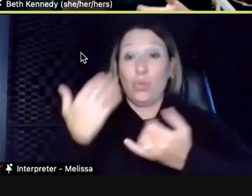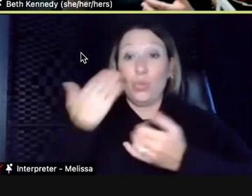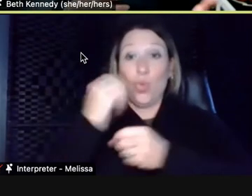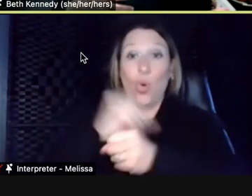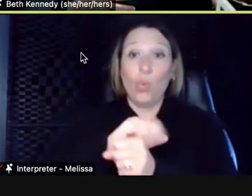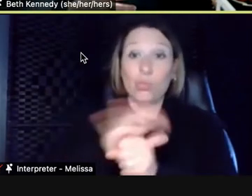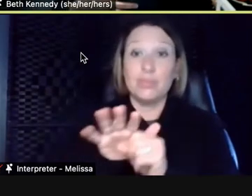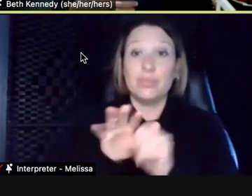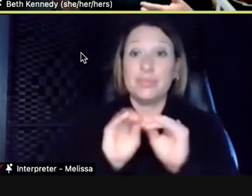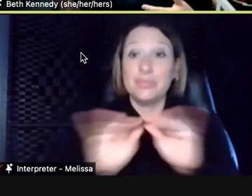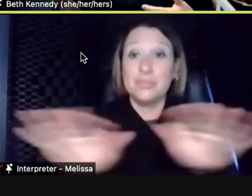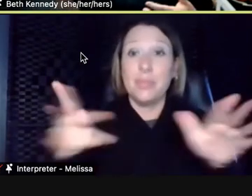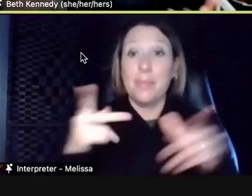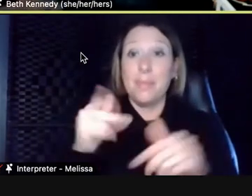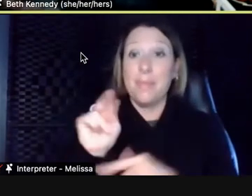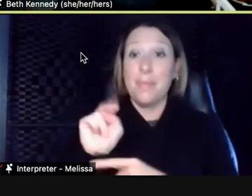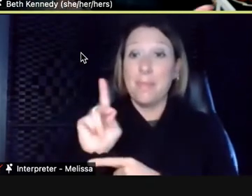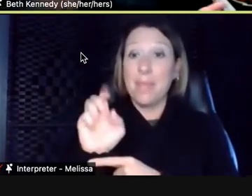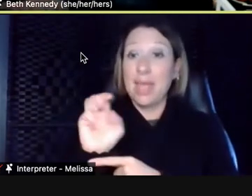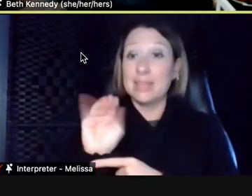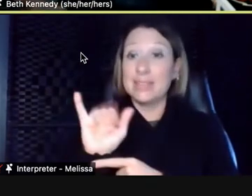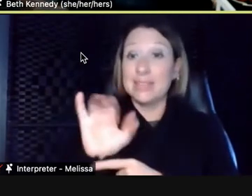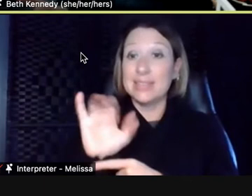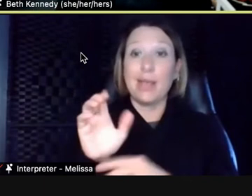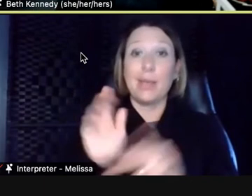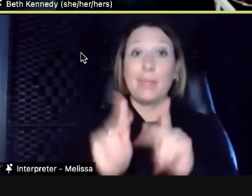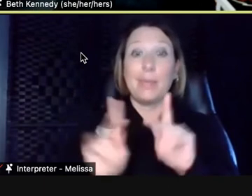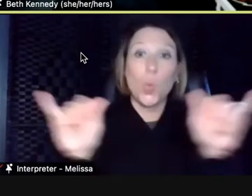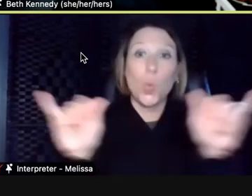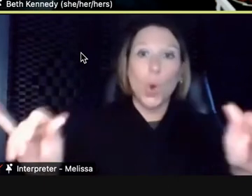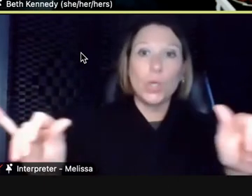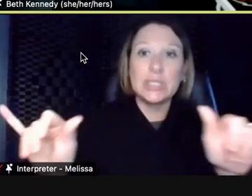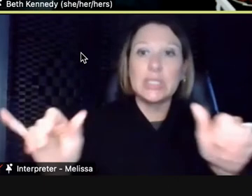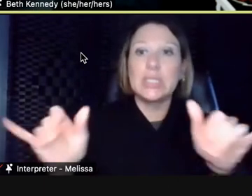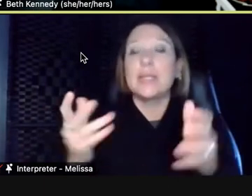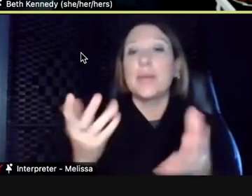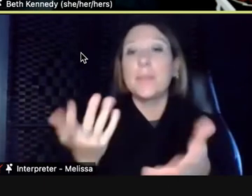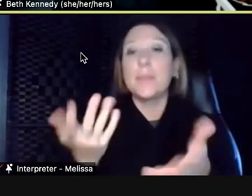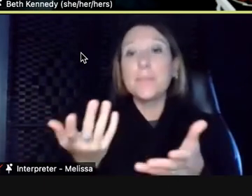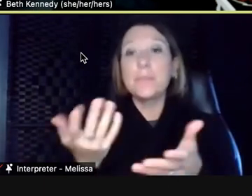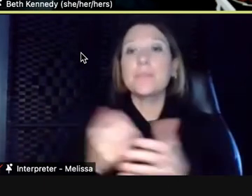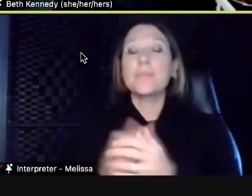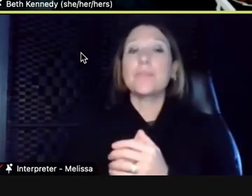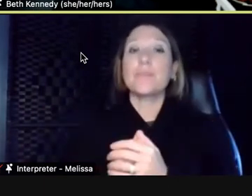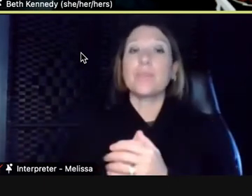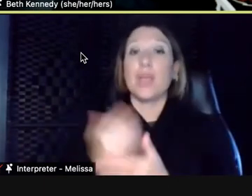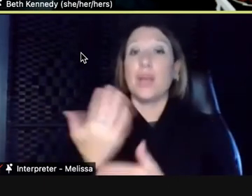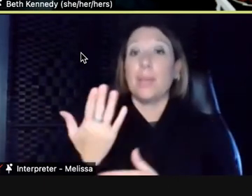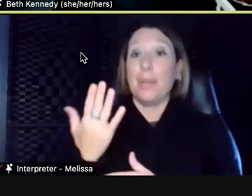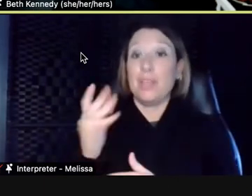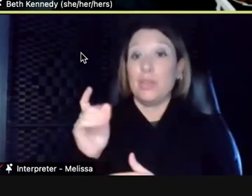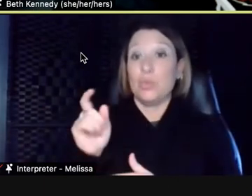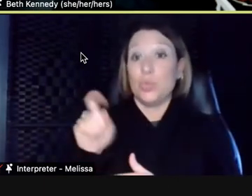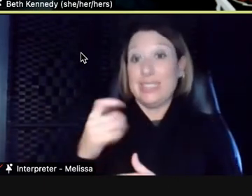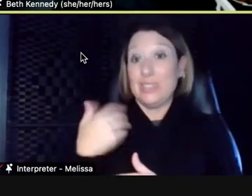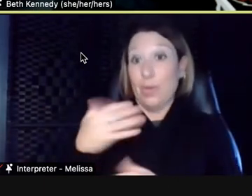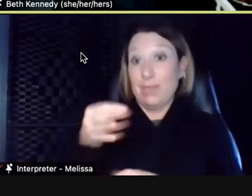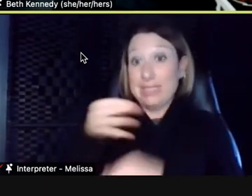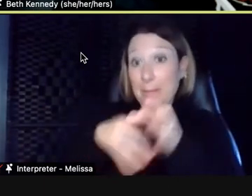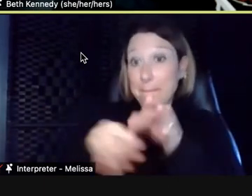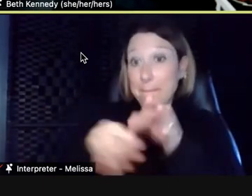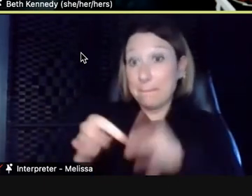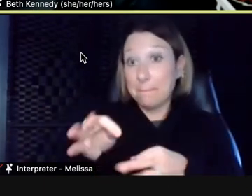different people are, quarantining or whatever. And you need to have subs. You need to